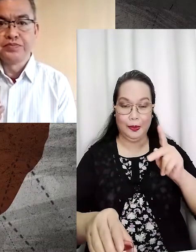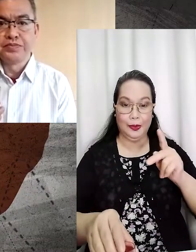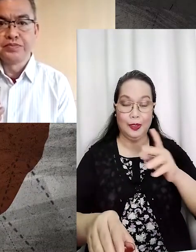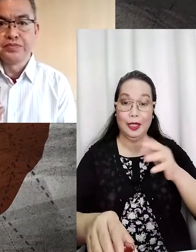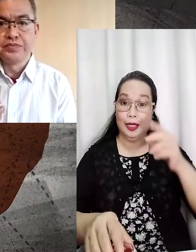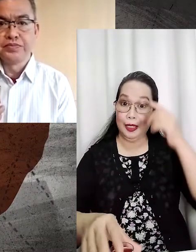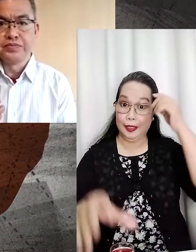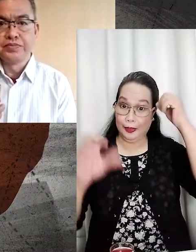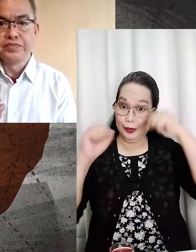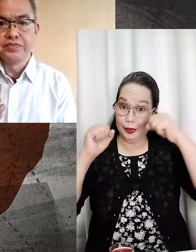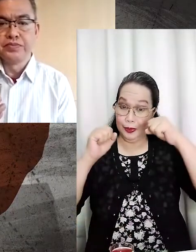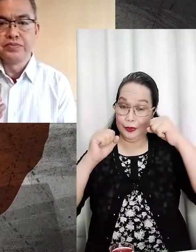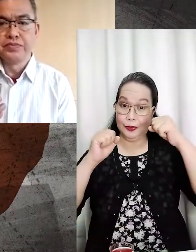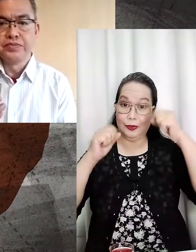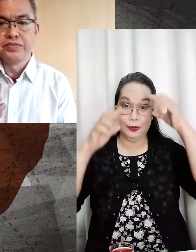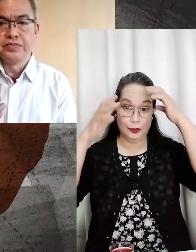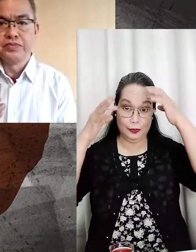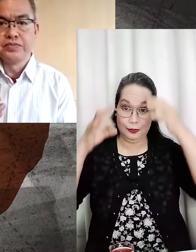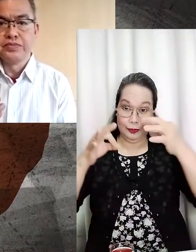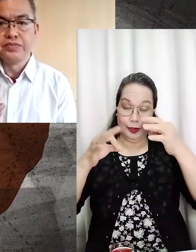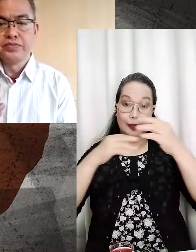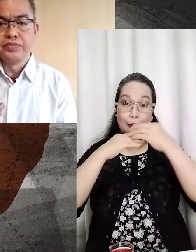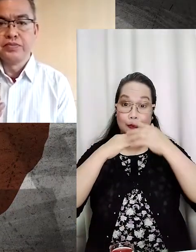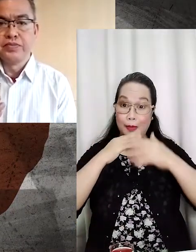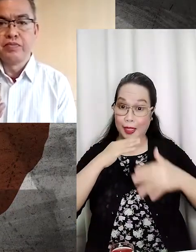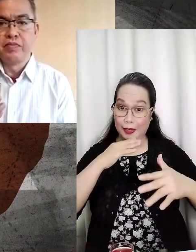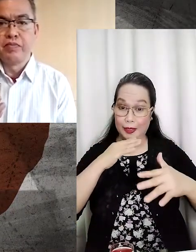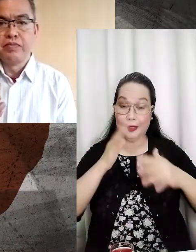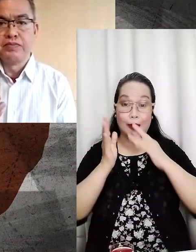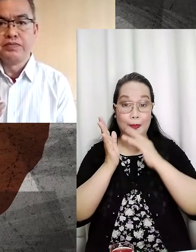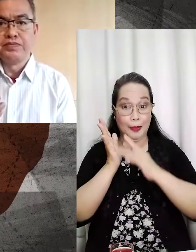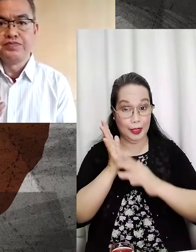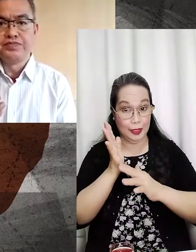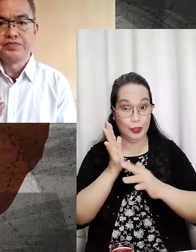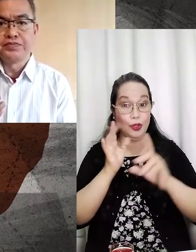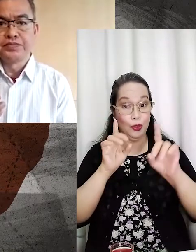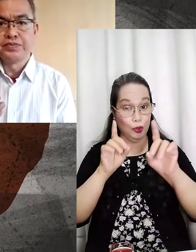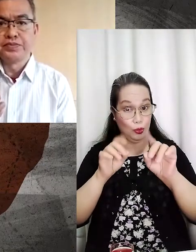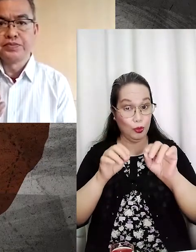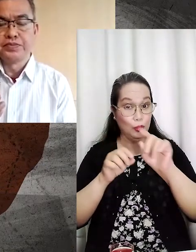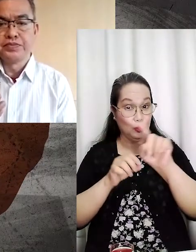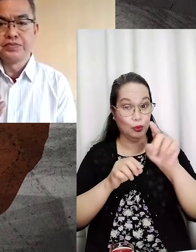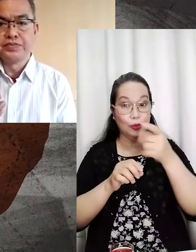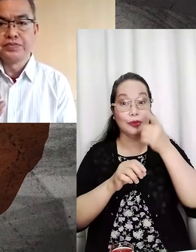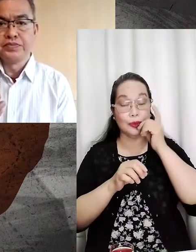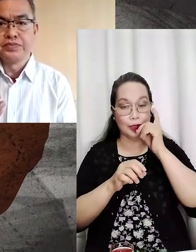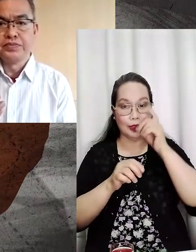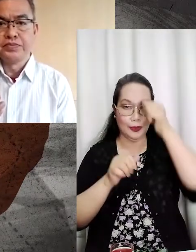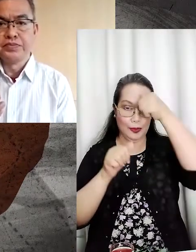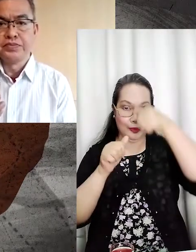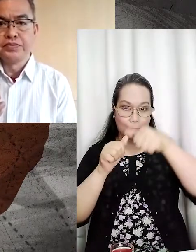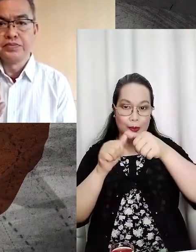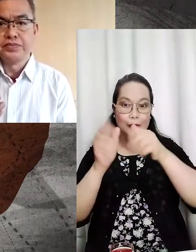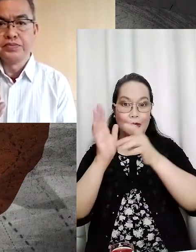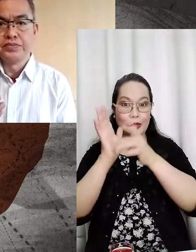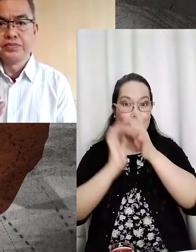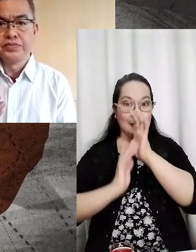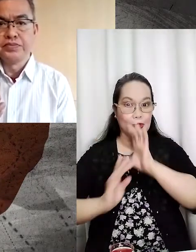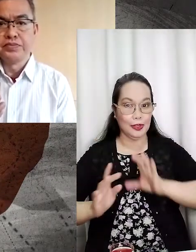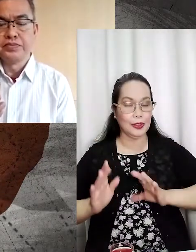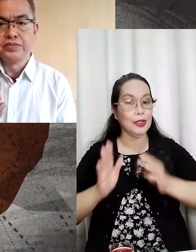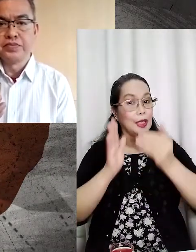people, an agreement confirmed with my blood. Do this in remembrance of